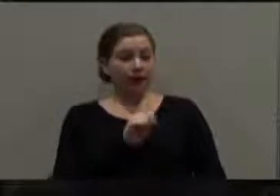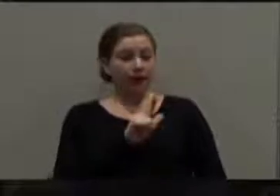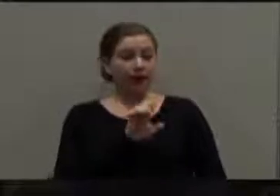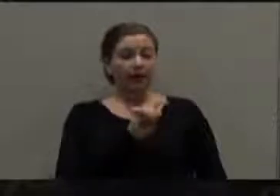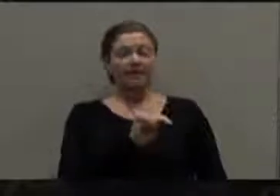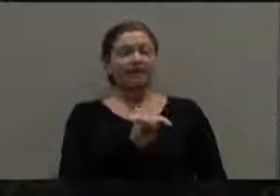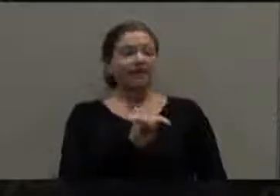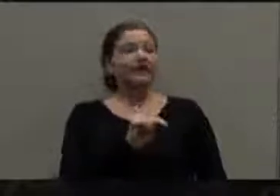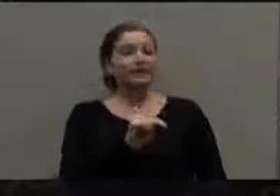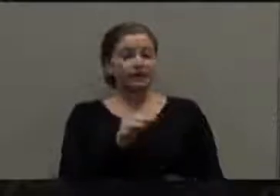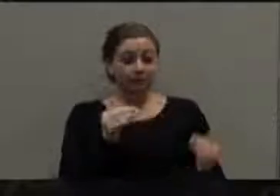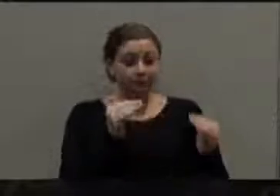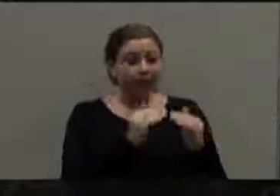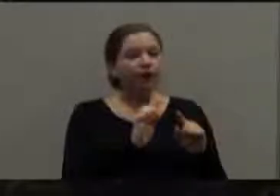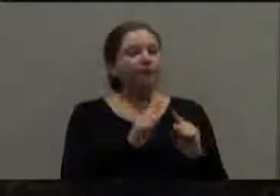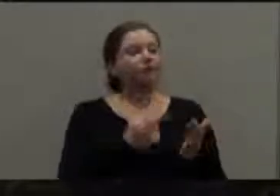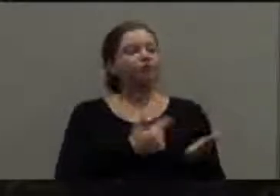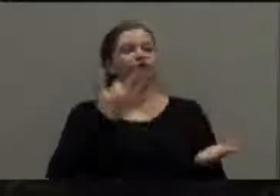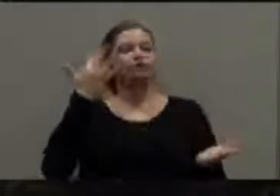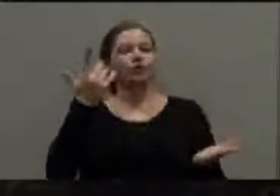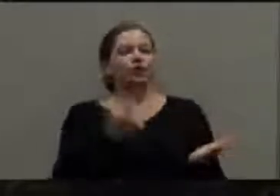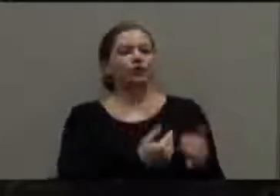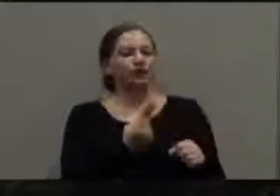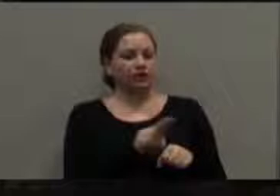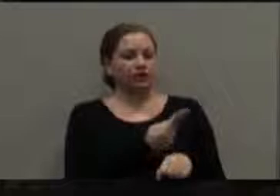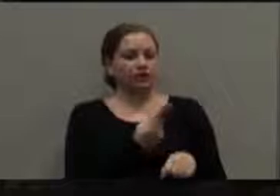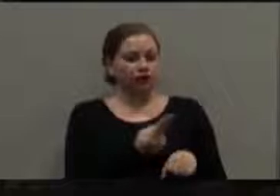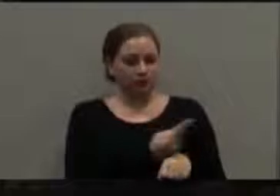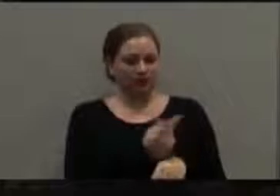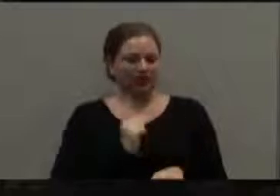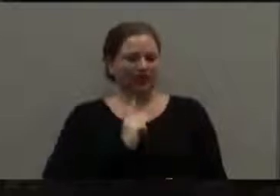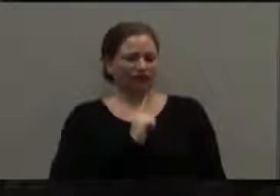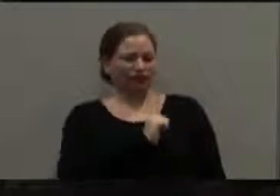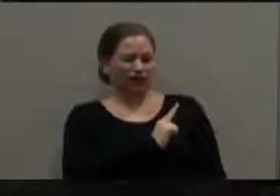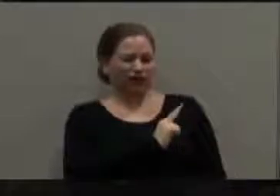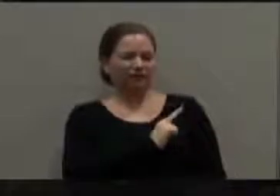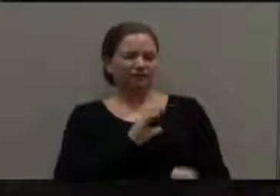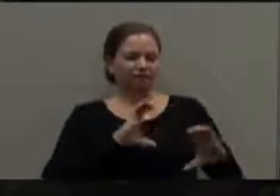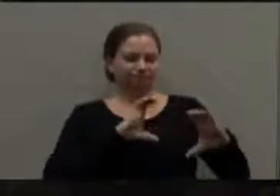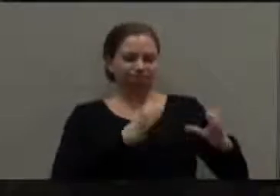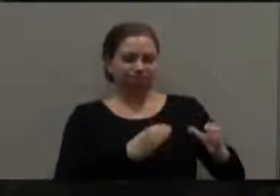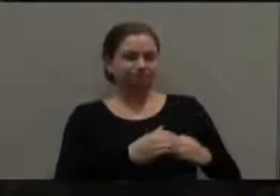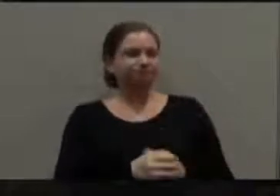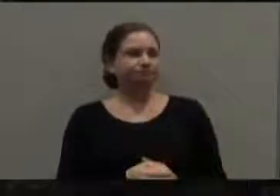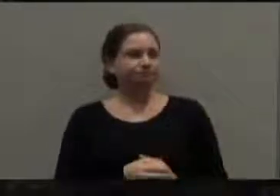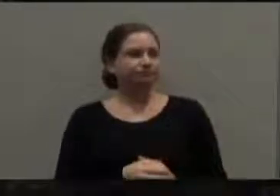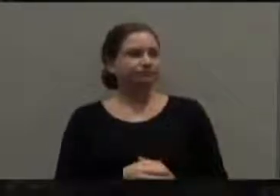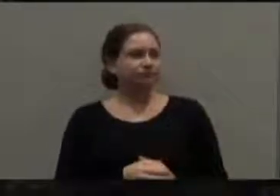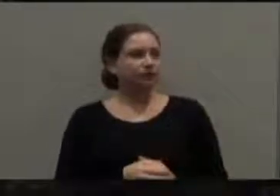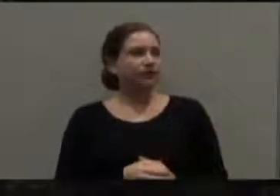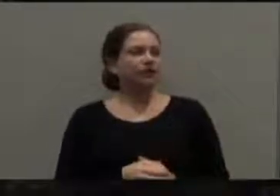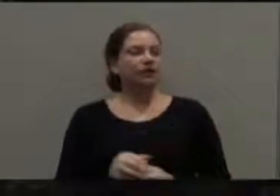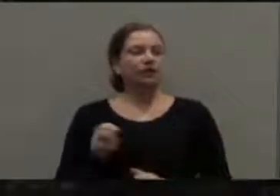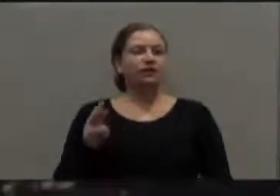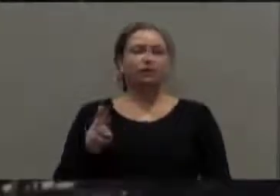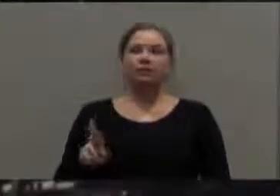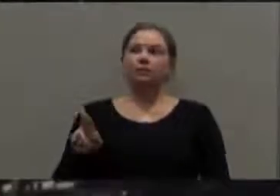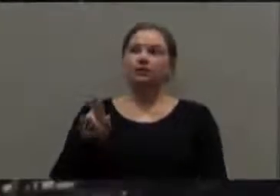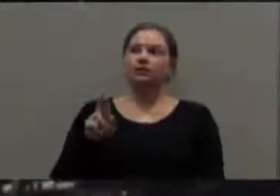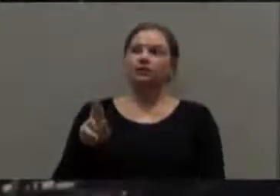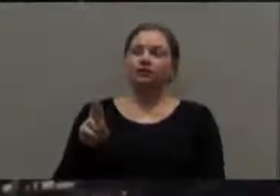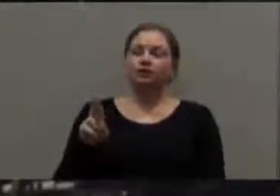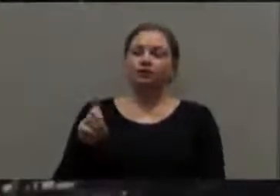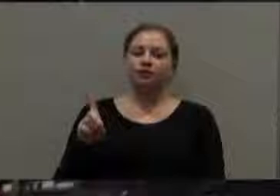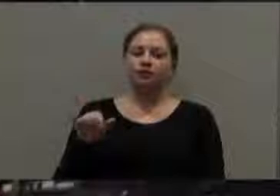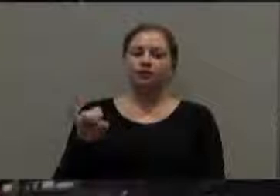if ever, in legislative bodies. And I'm going to let Mr. Dupler speak to that a little bit. I will say that I